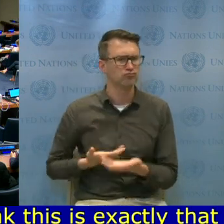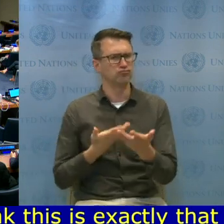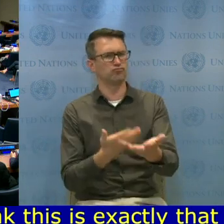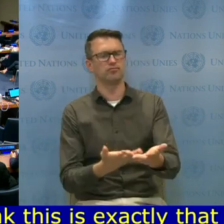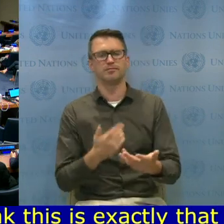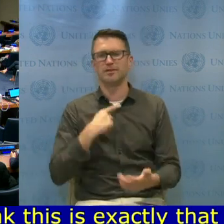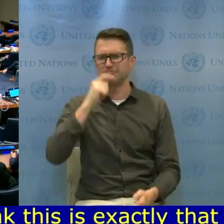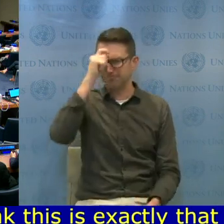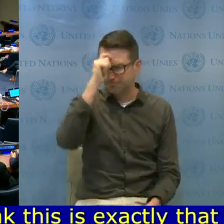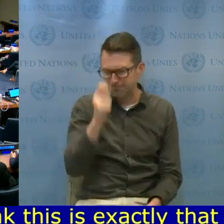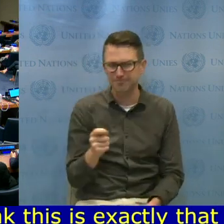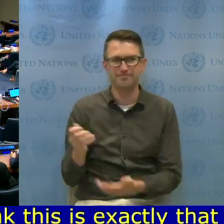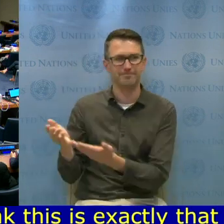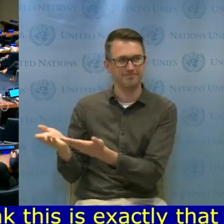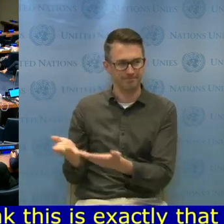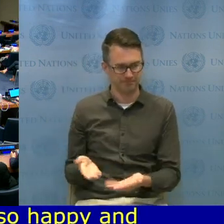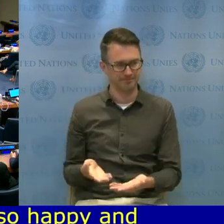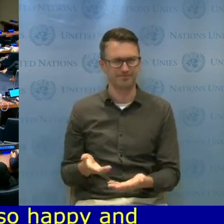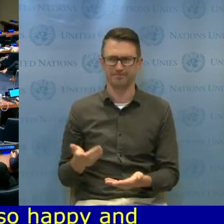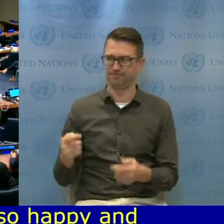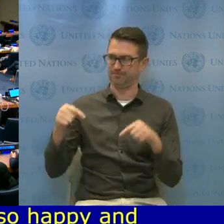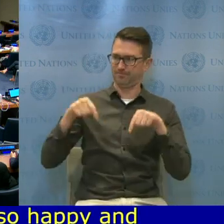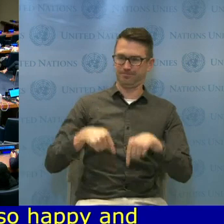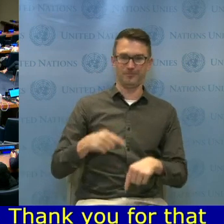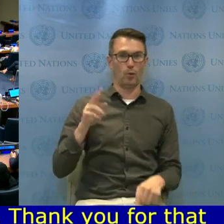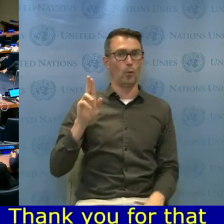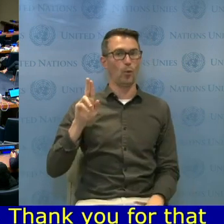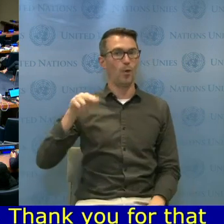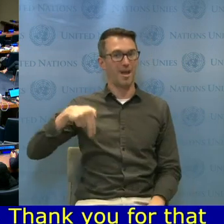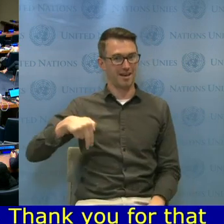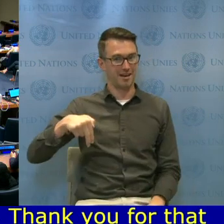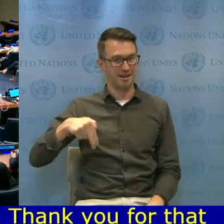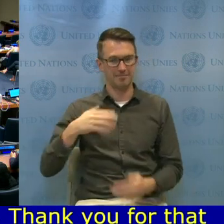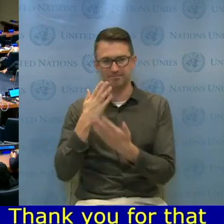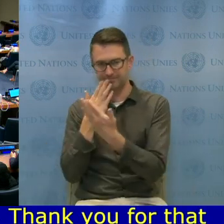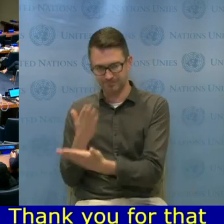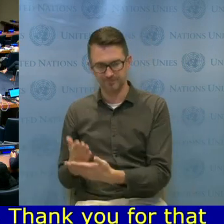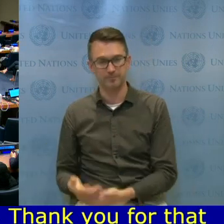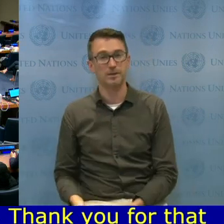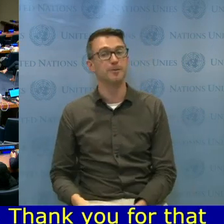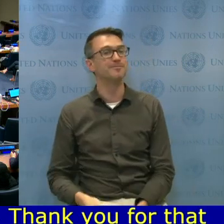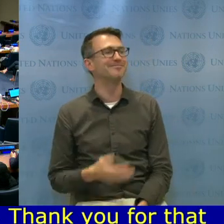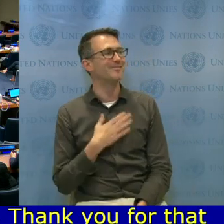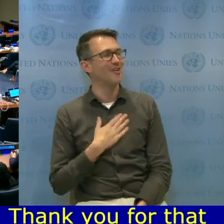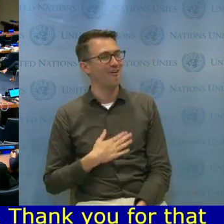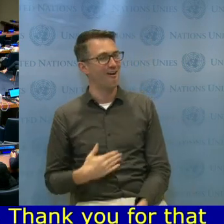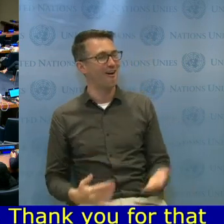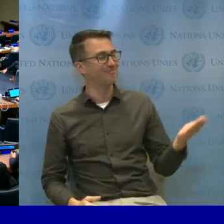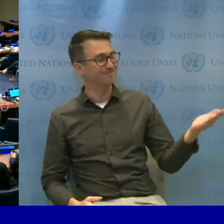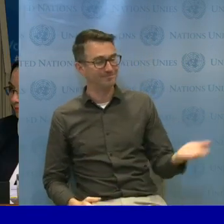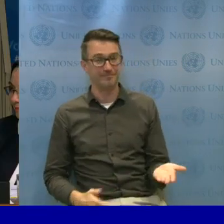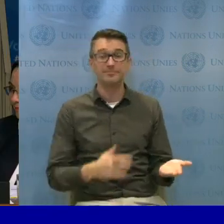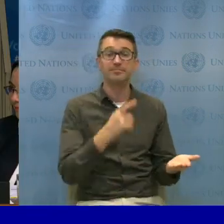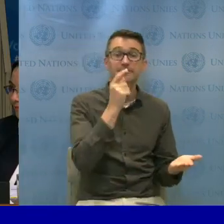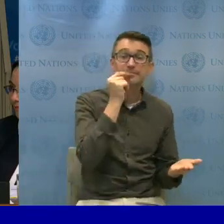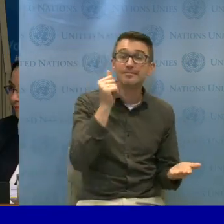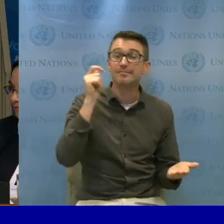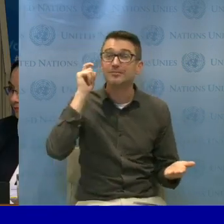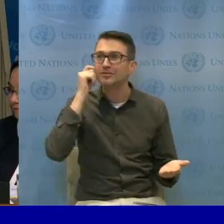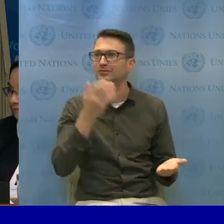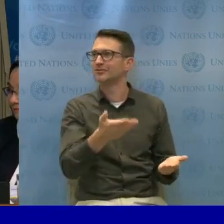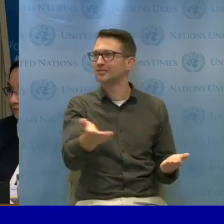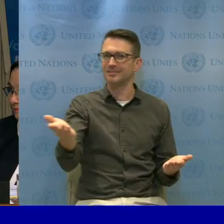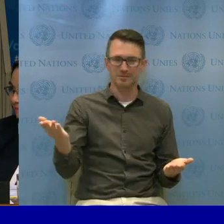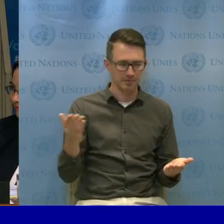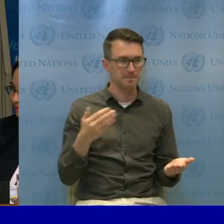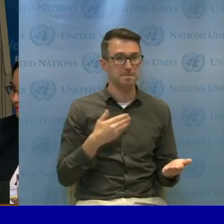you. Now, ladies and gentlemen, dear delegates, I would like to hand over to my co-chair, Ms. Kate Swaffer, who is